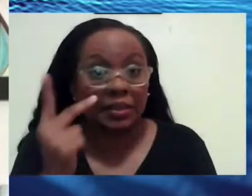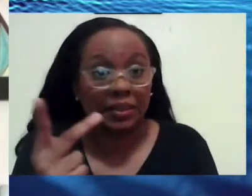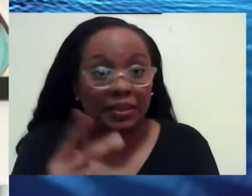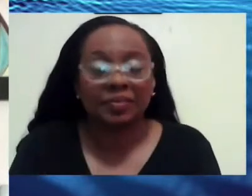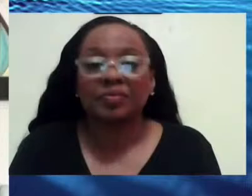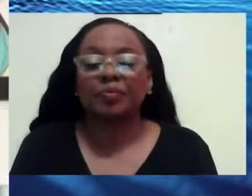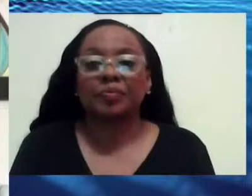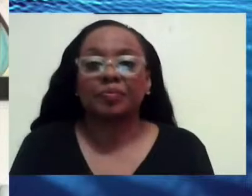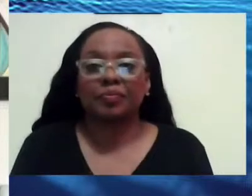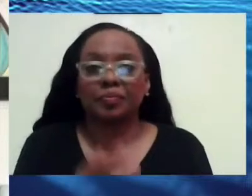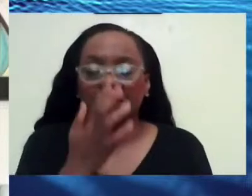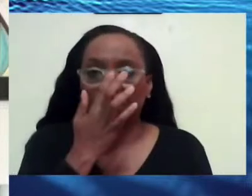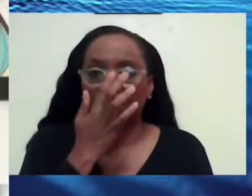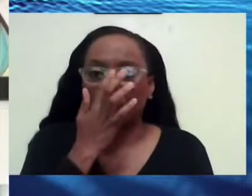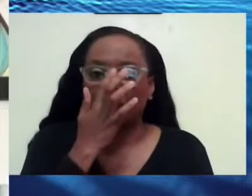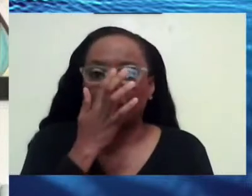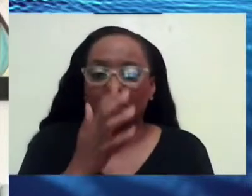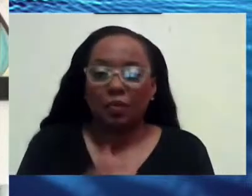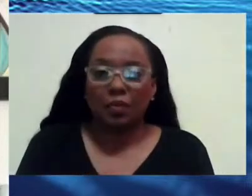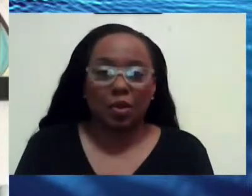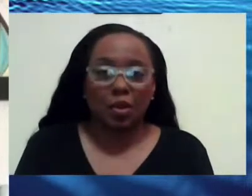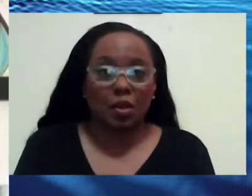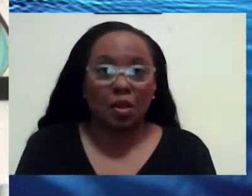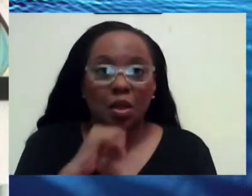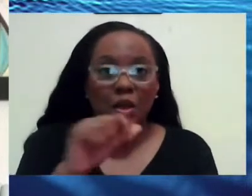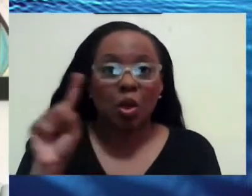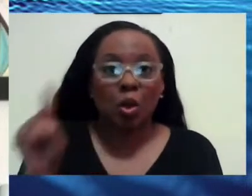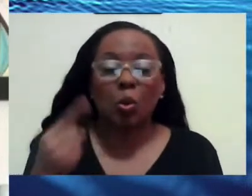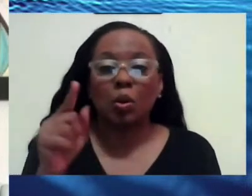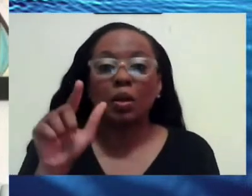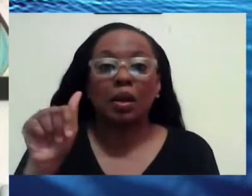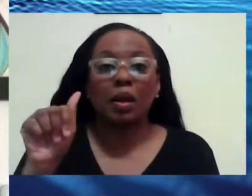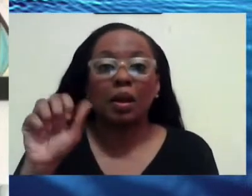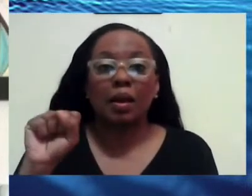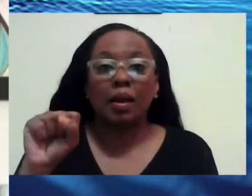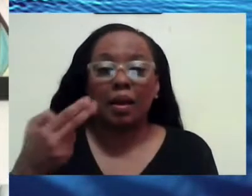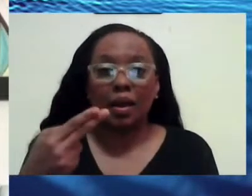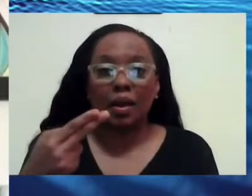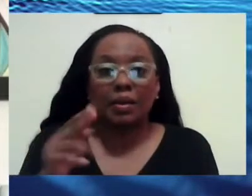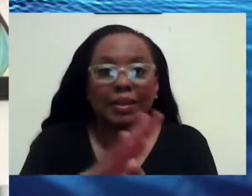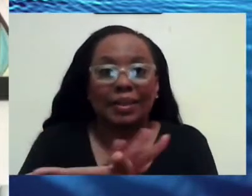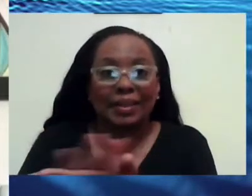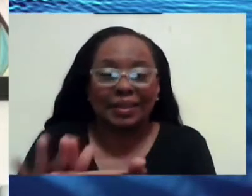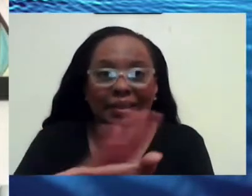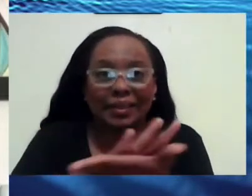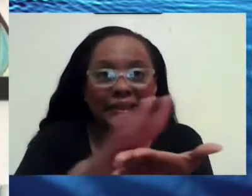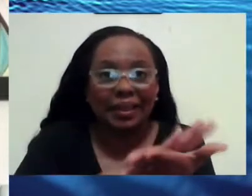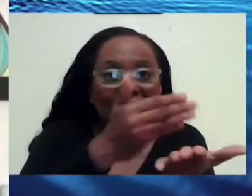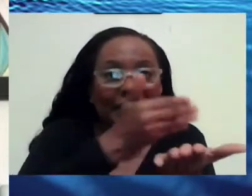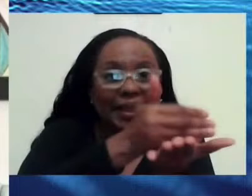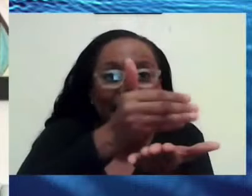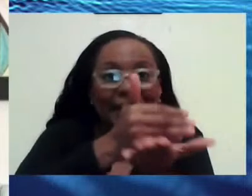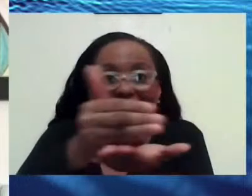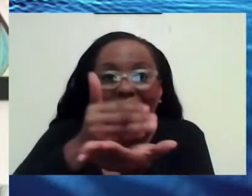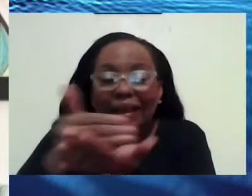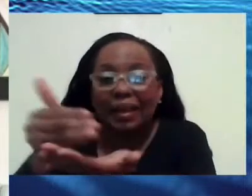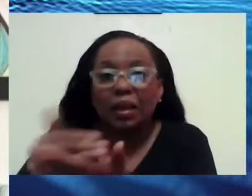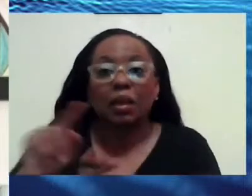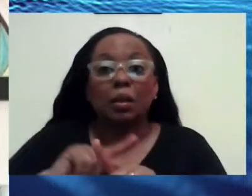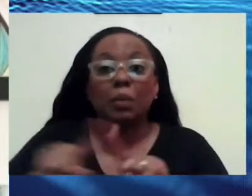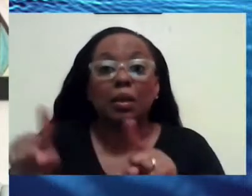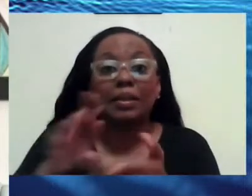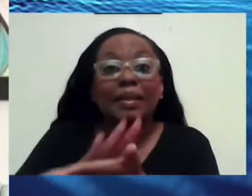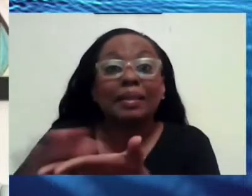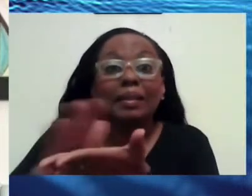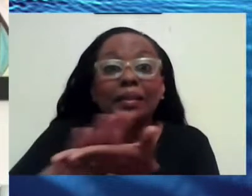a responsibility only for getting the ash cleared from the school premises, but we have to make sure in working with the cleaning companies that they also dispose